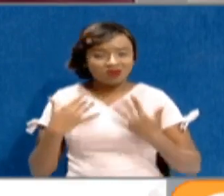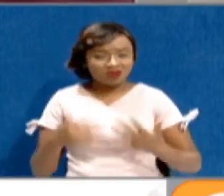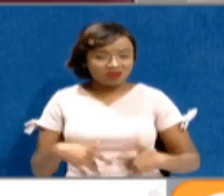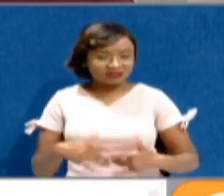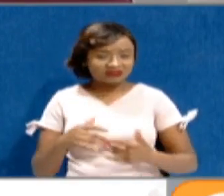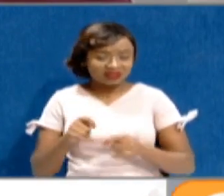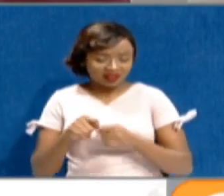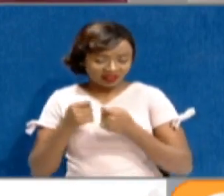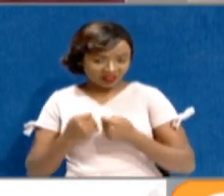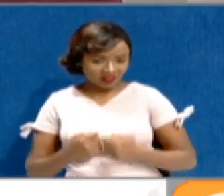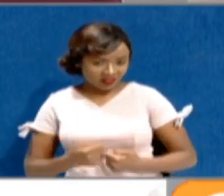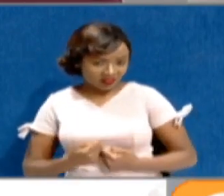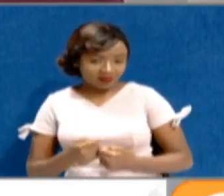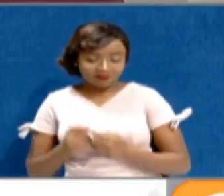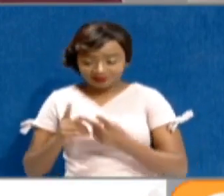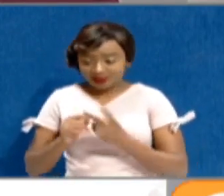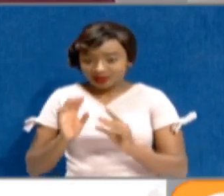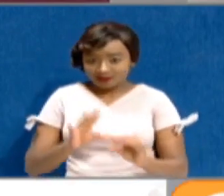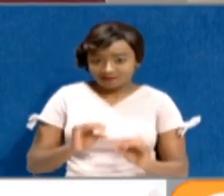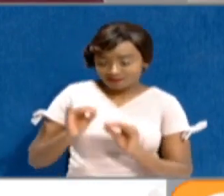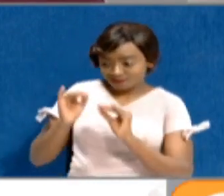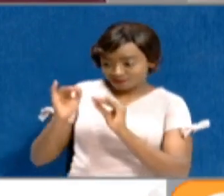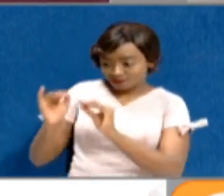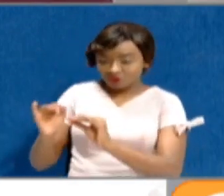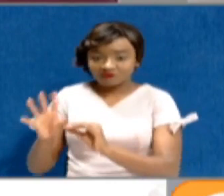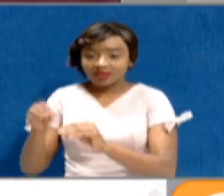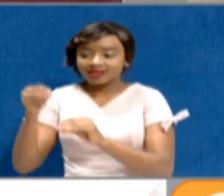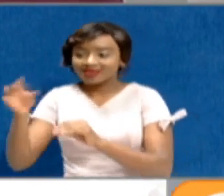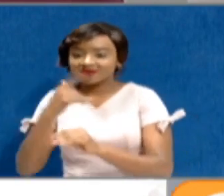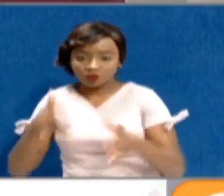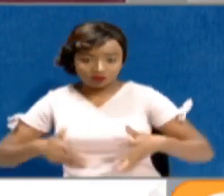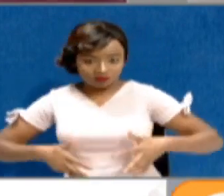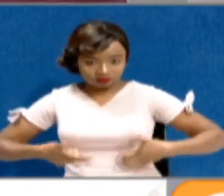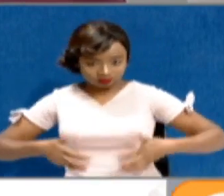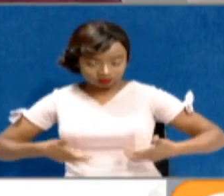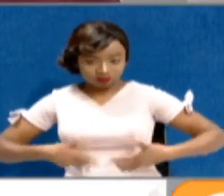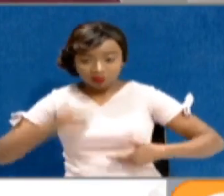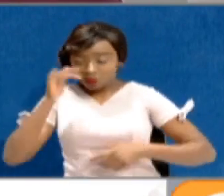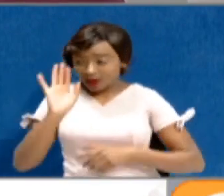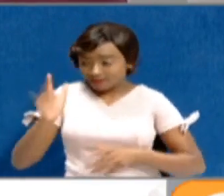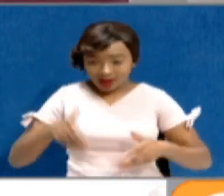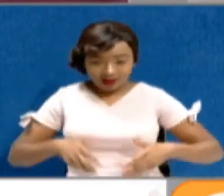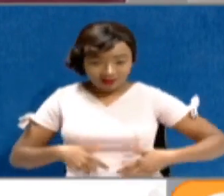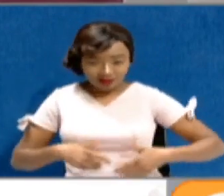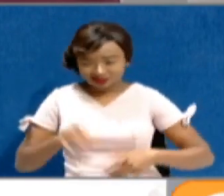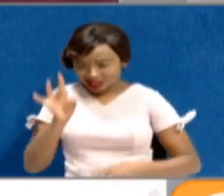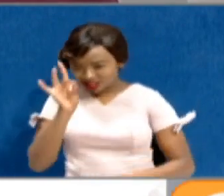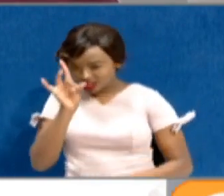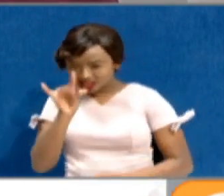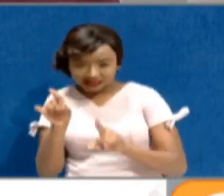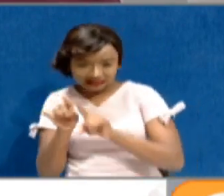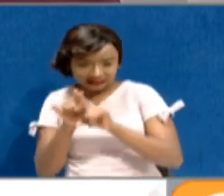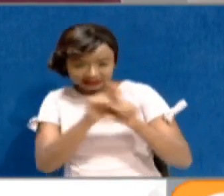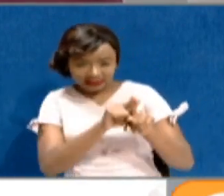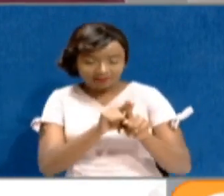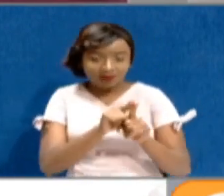operations of the body? From there, you then go to monkeys. That's now a step further, okay? Because monkeys are very similar, or primates, if